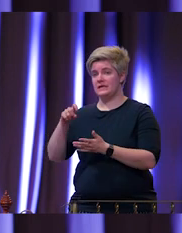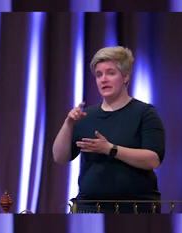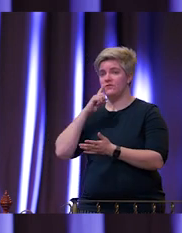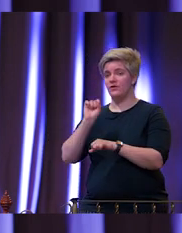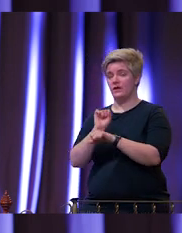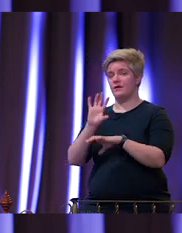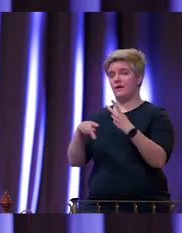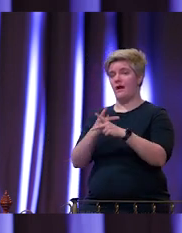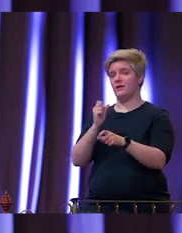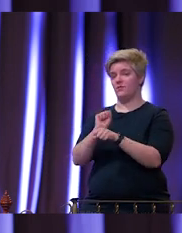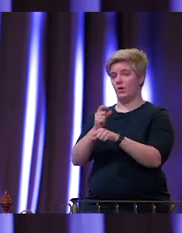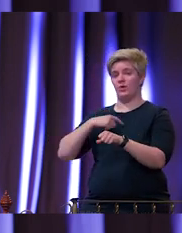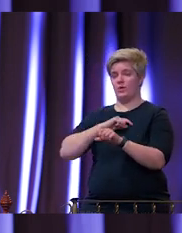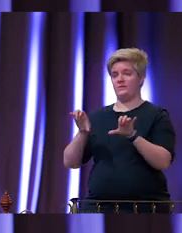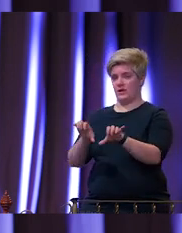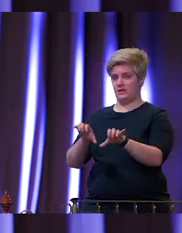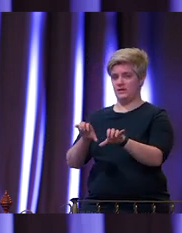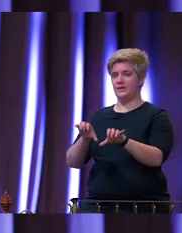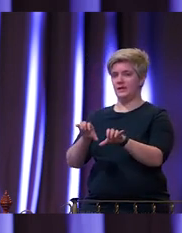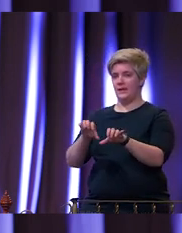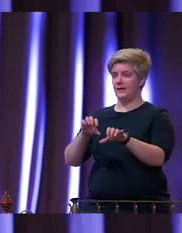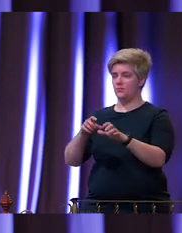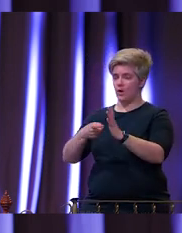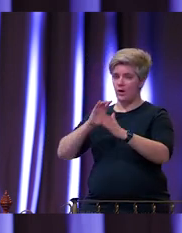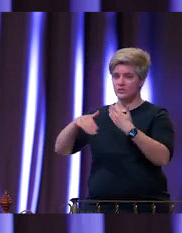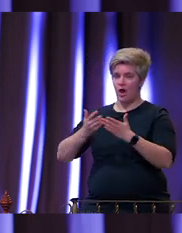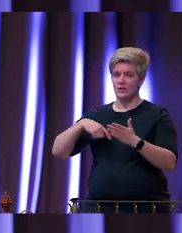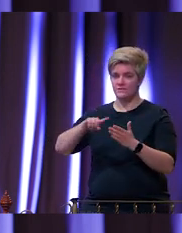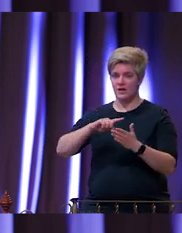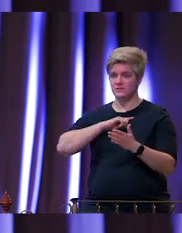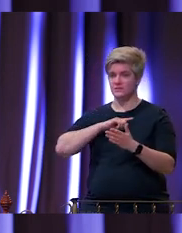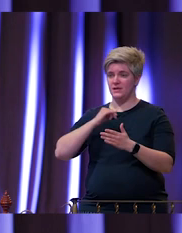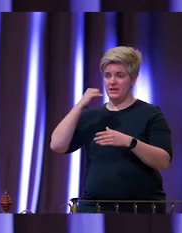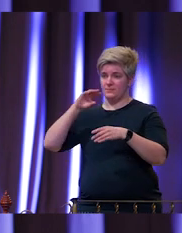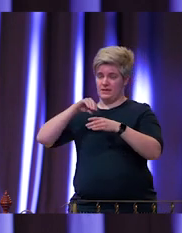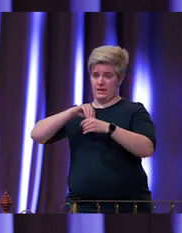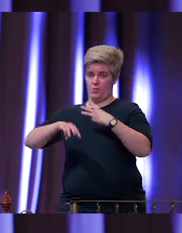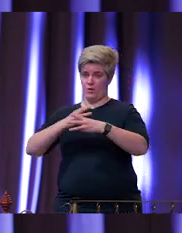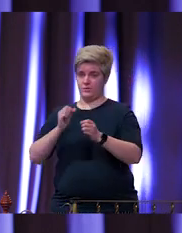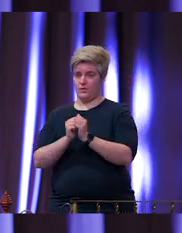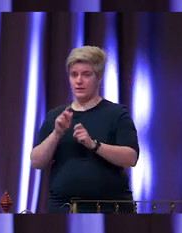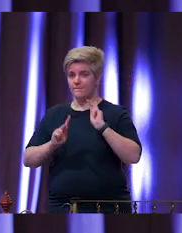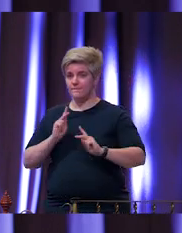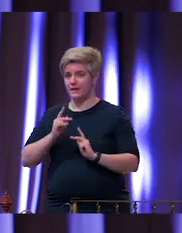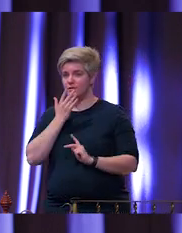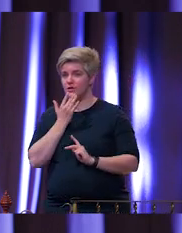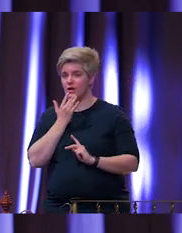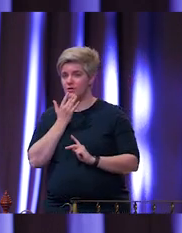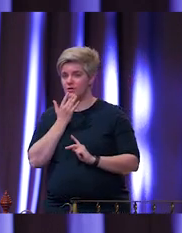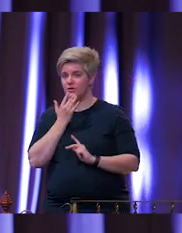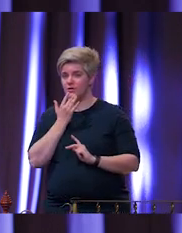we've done, and it was all of us. And to be in a room full of people of color that are just now, who have